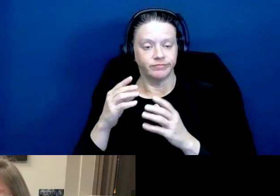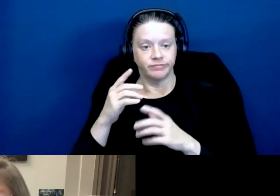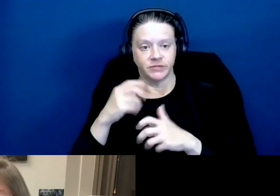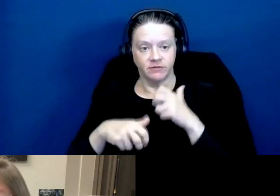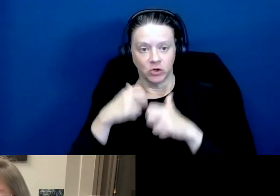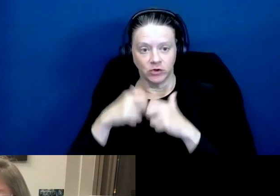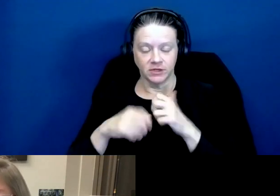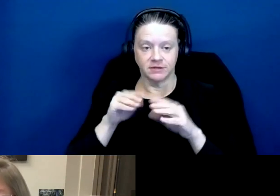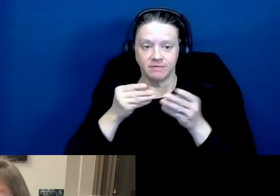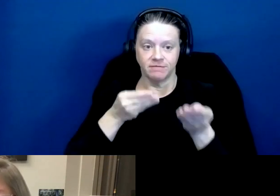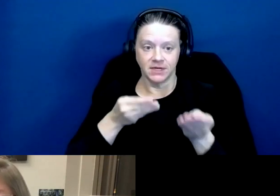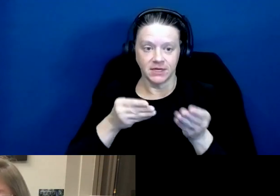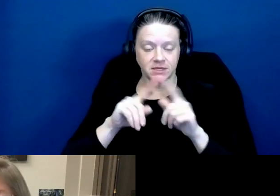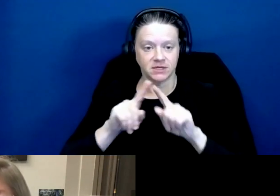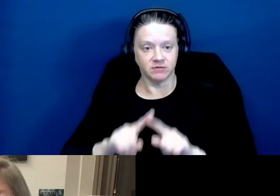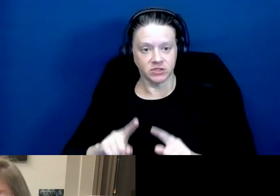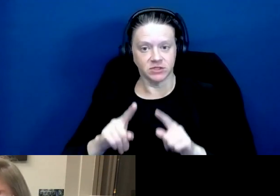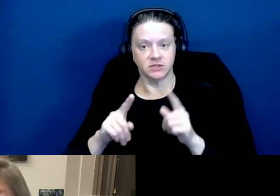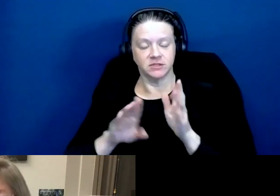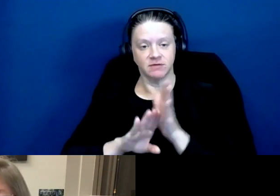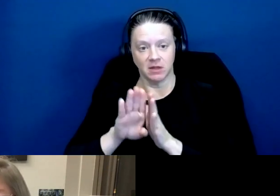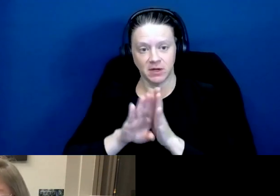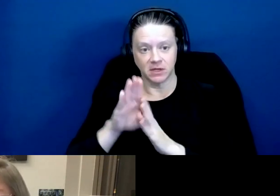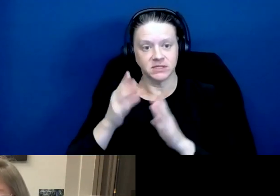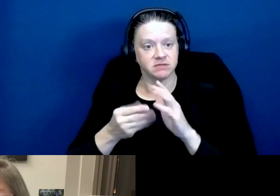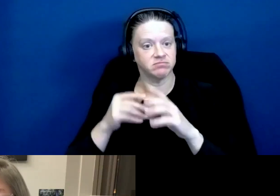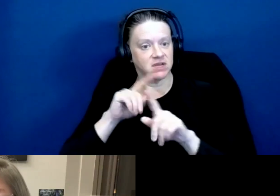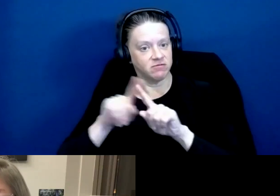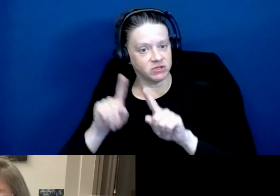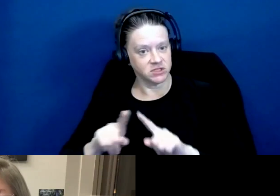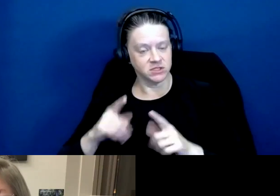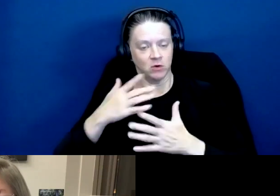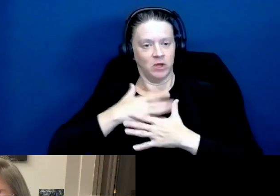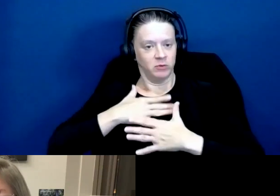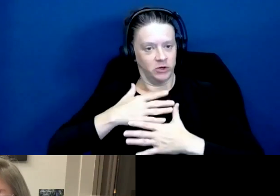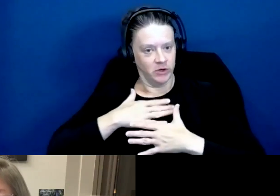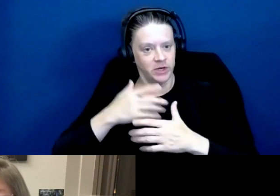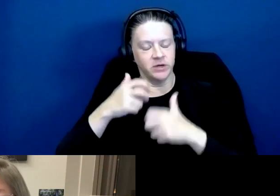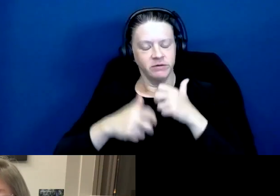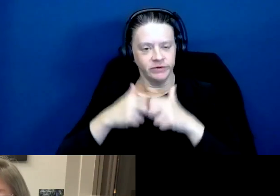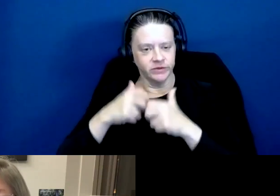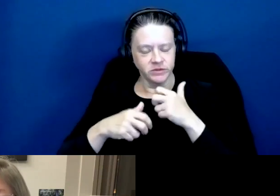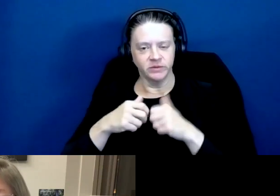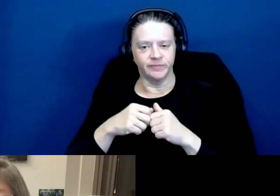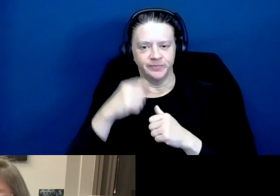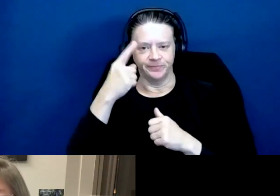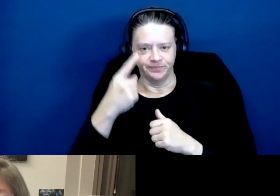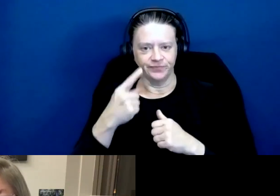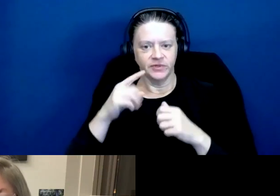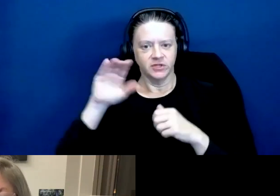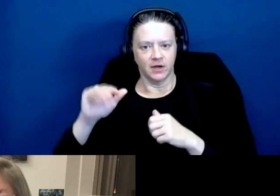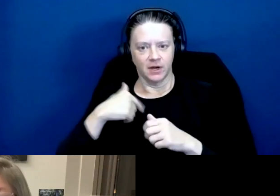developmental differences, sometimes respiratory issues. One child I took care of had a lot of respiratory issues. So